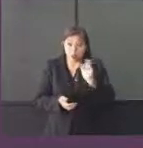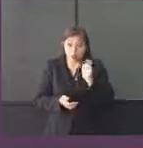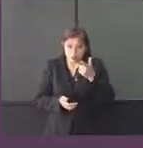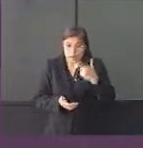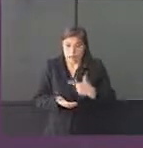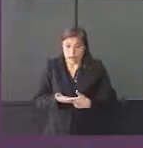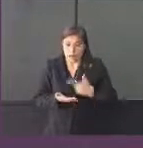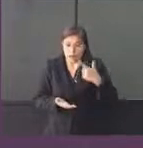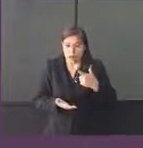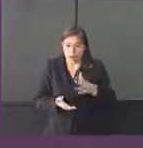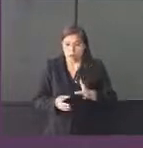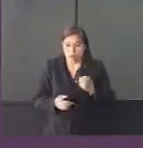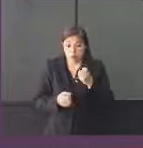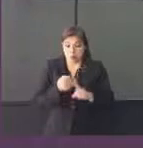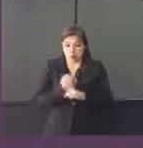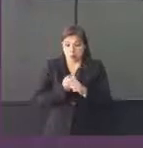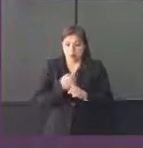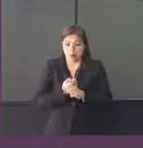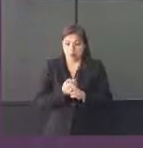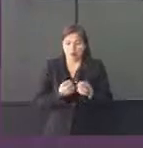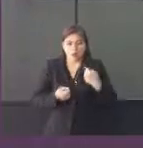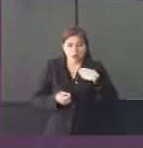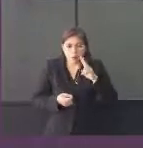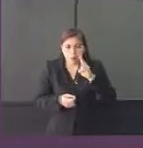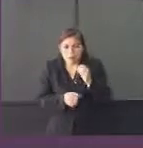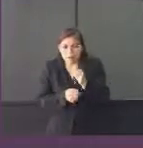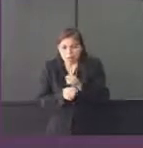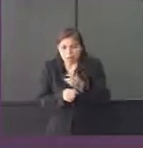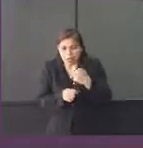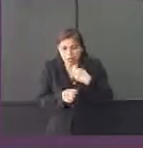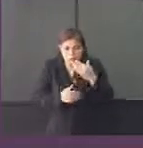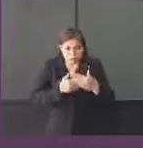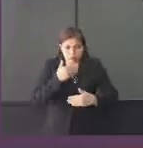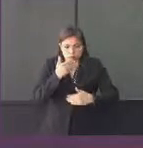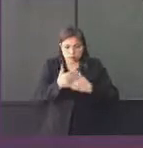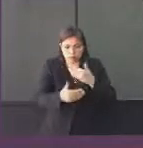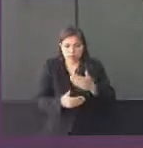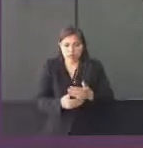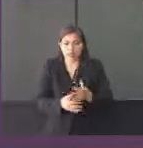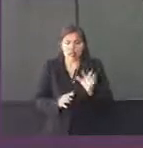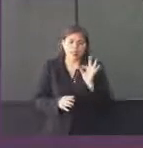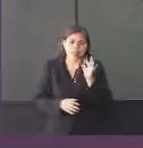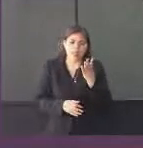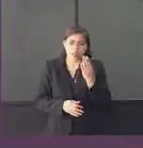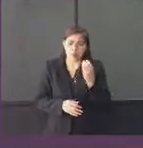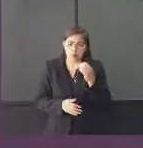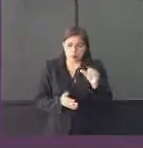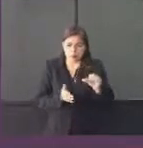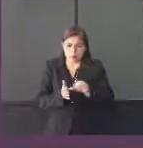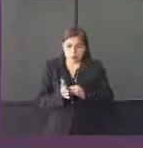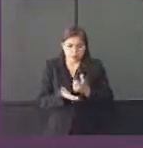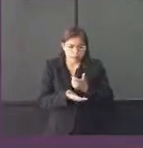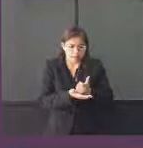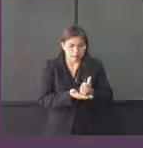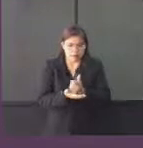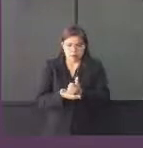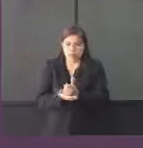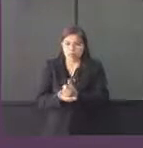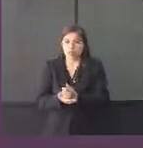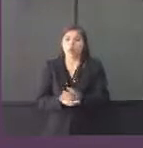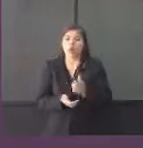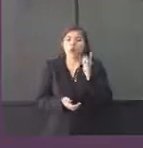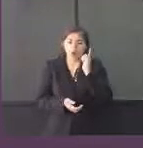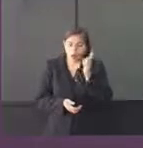cases that are evaluated, and we see the evolution of the case, 9 months. We